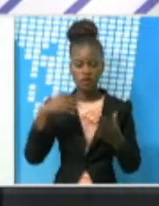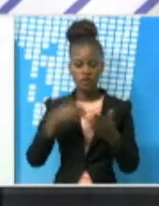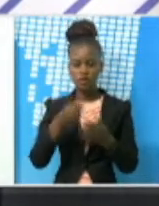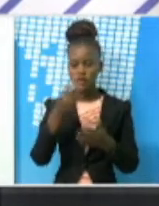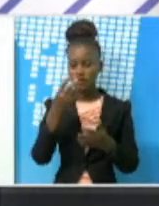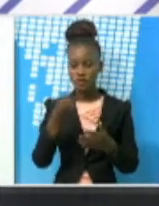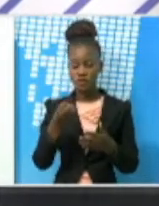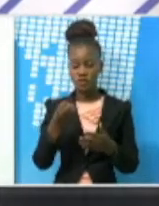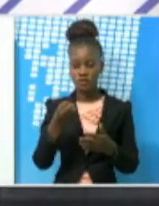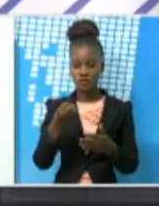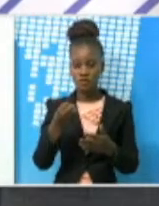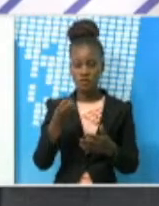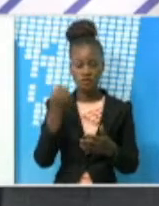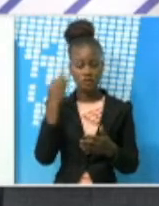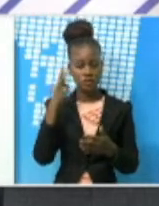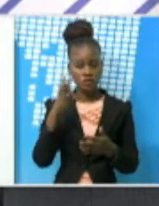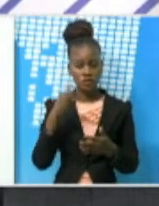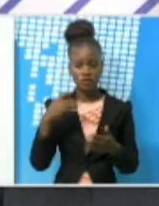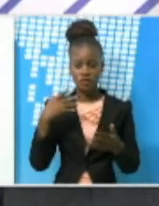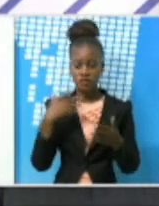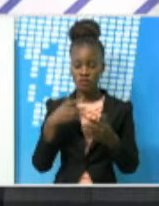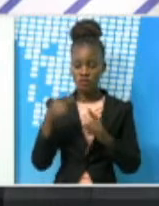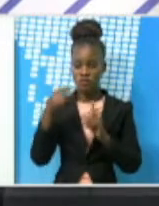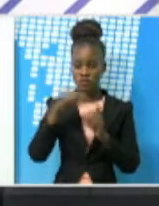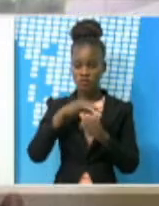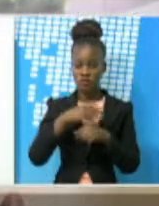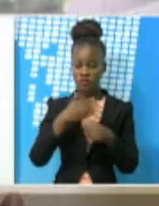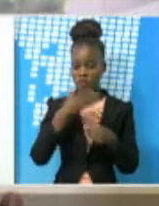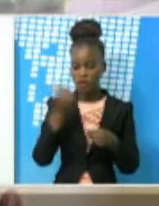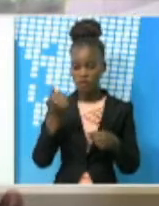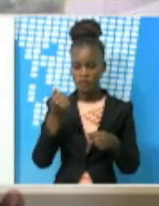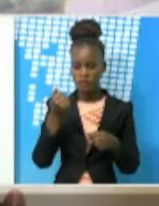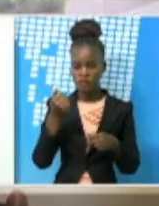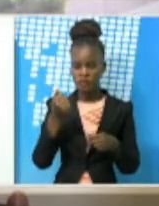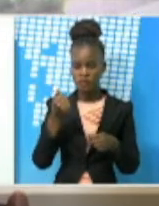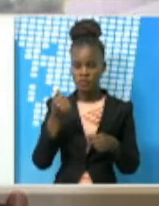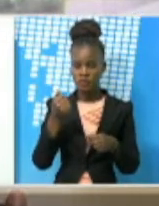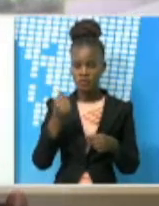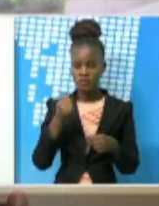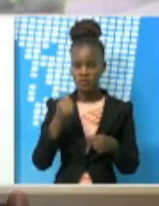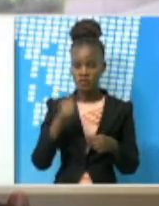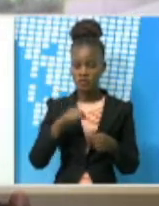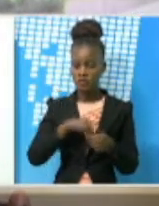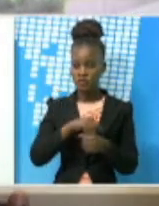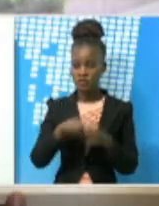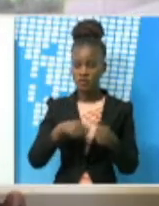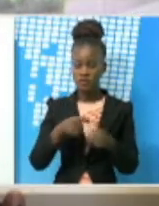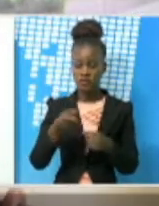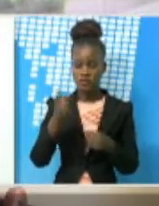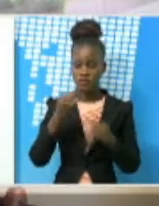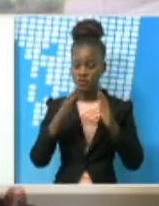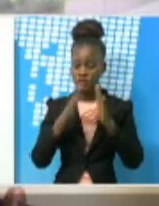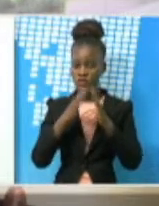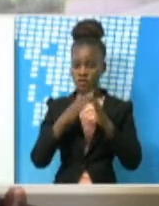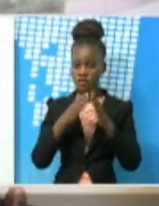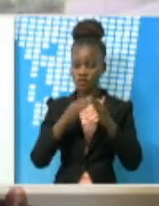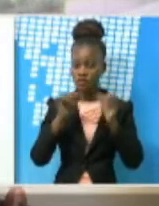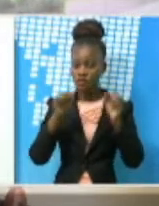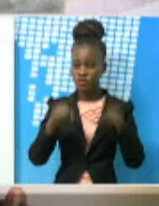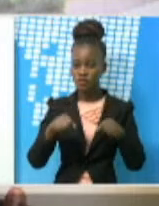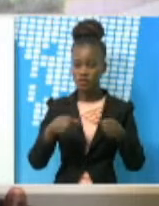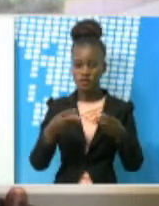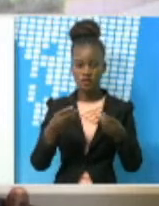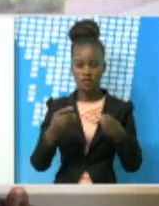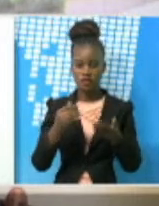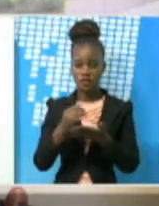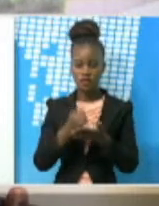200,000 if you have to make it the best. Class and teach about plumbing the house. You must have materials, cut